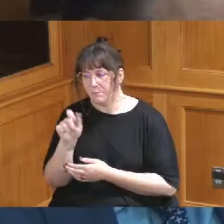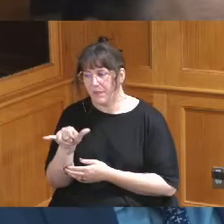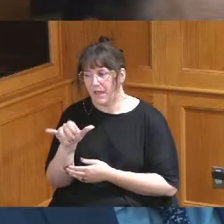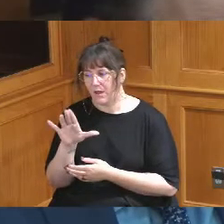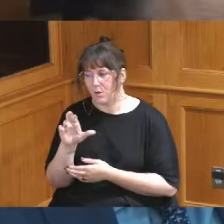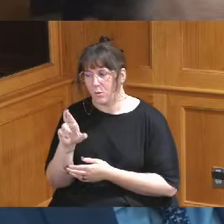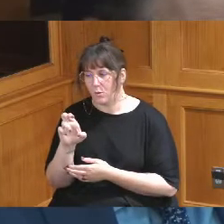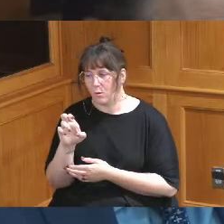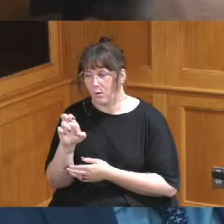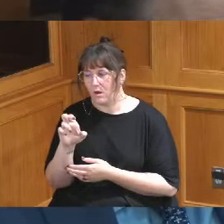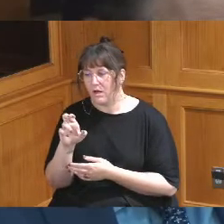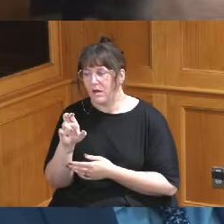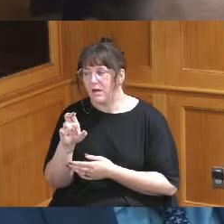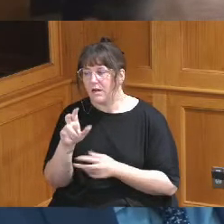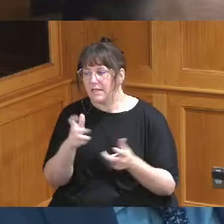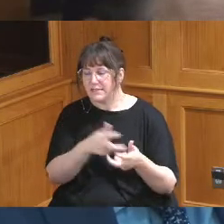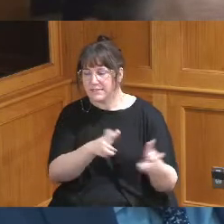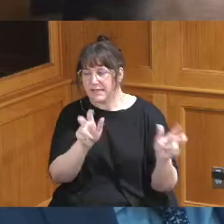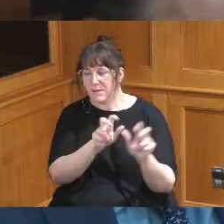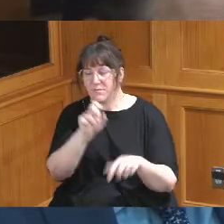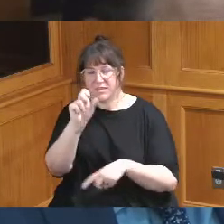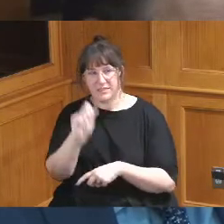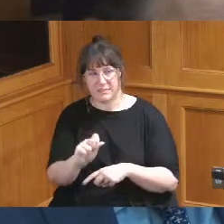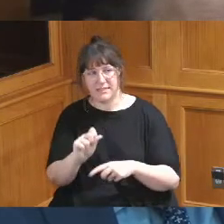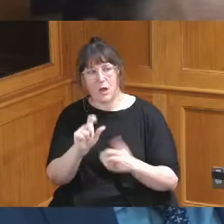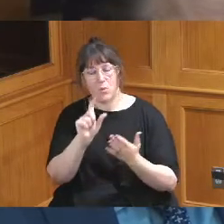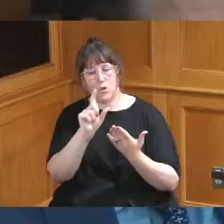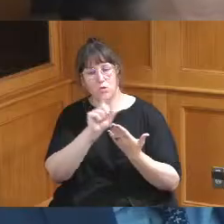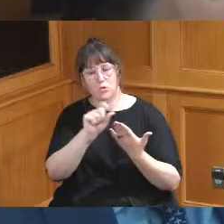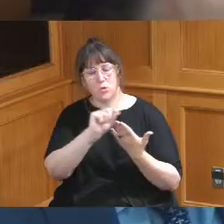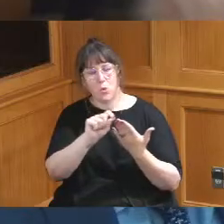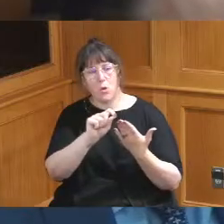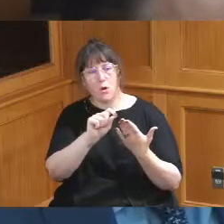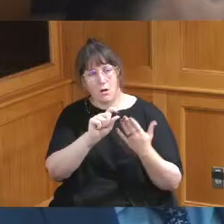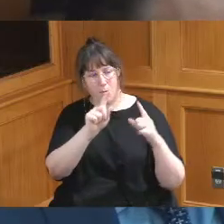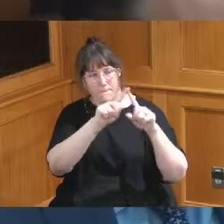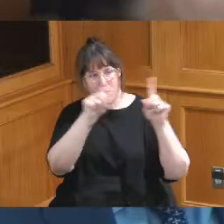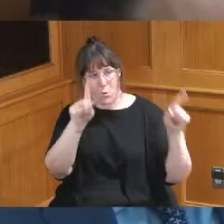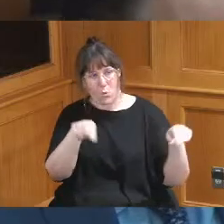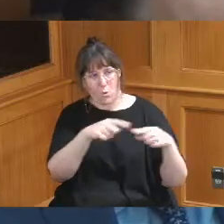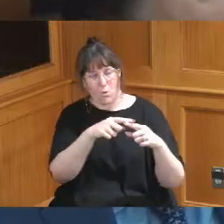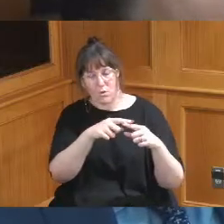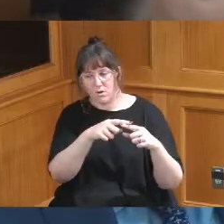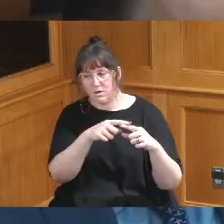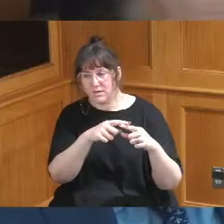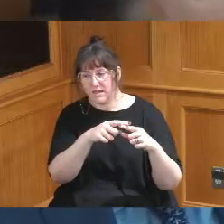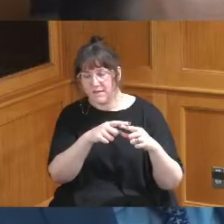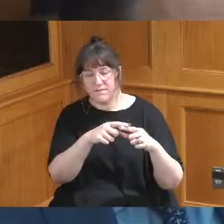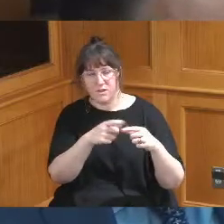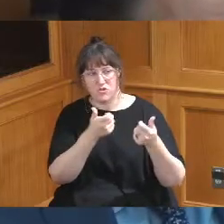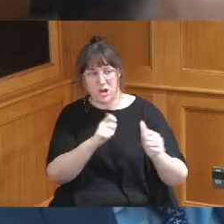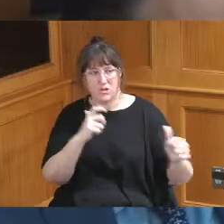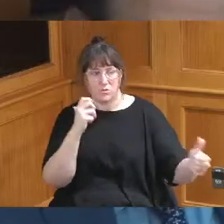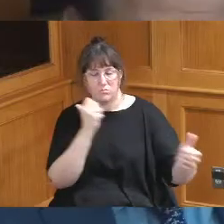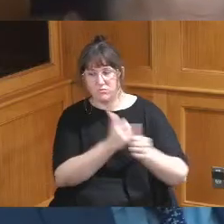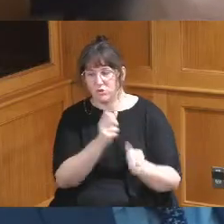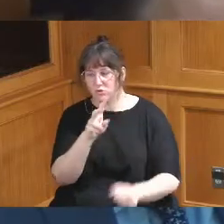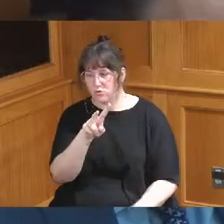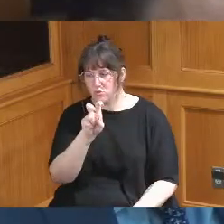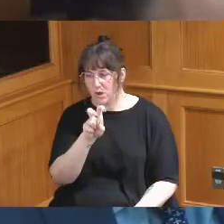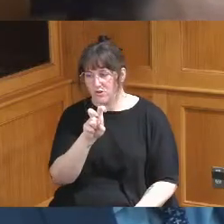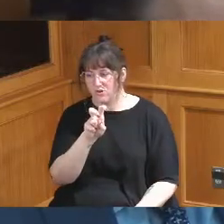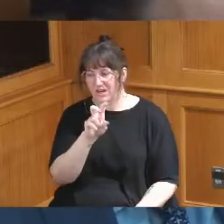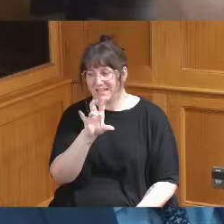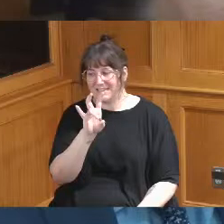Stadium, the South Scoreboard, overcoating, keeping all these things up to par,